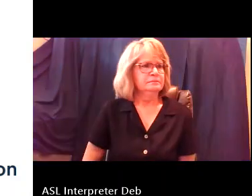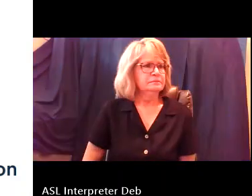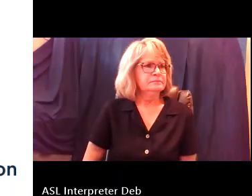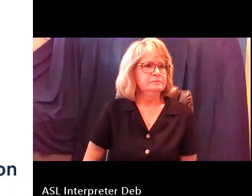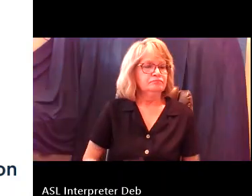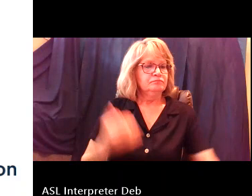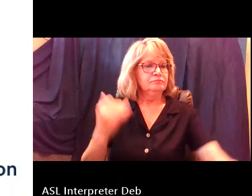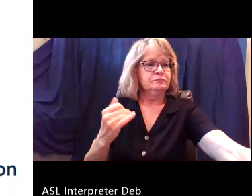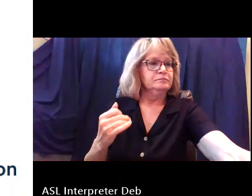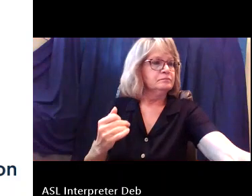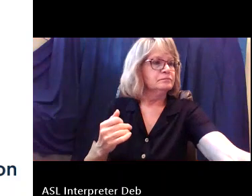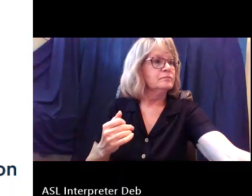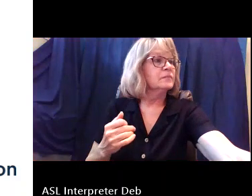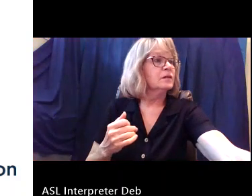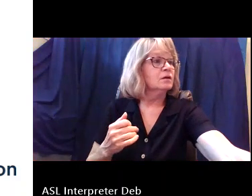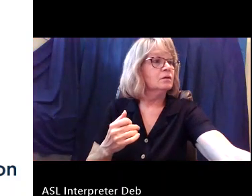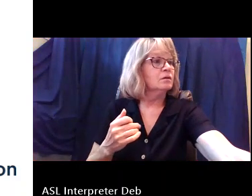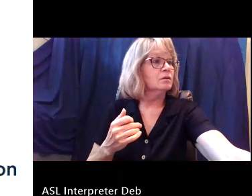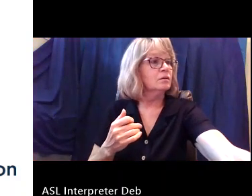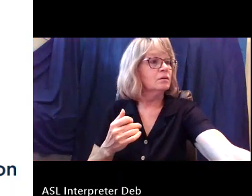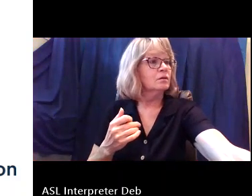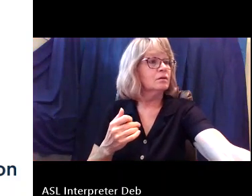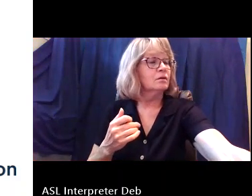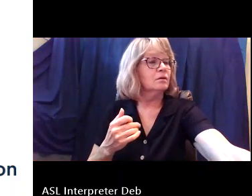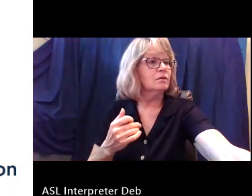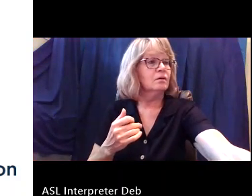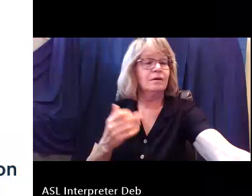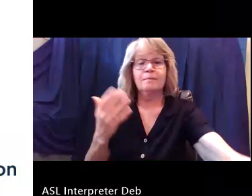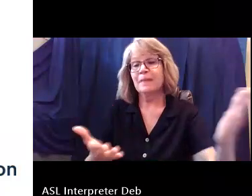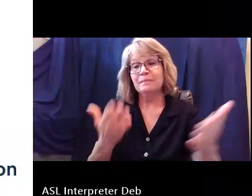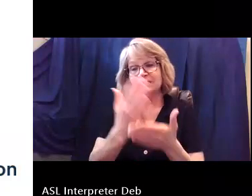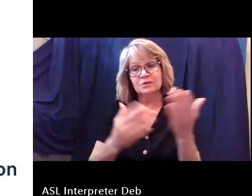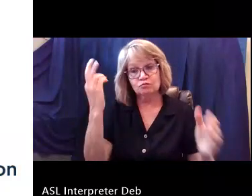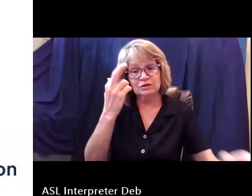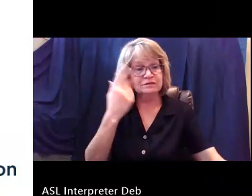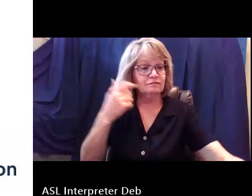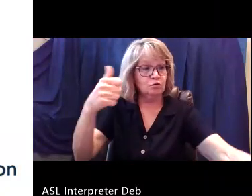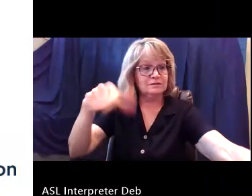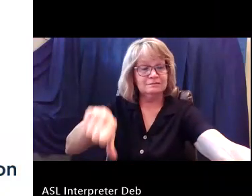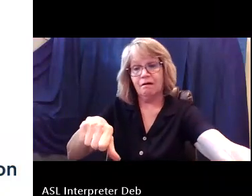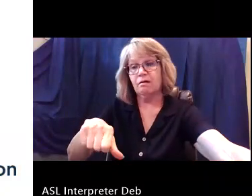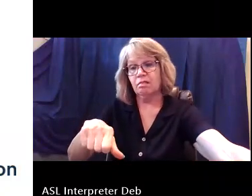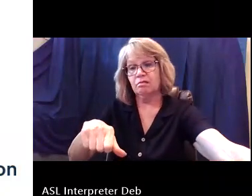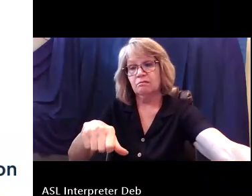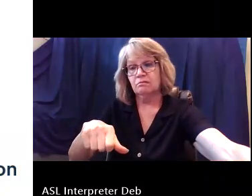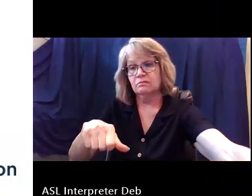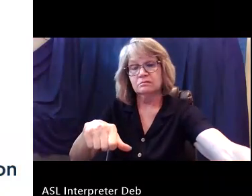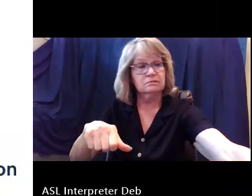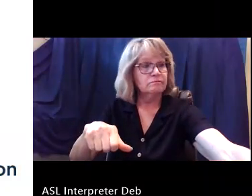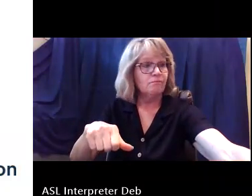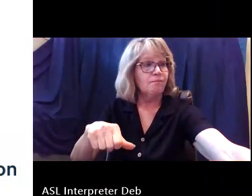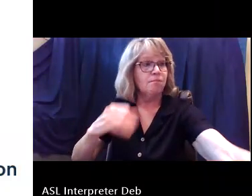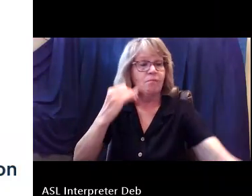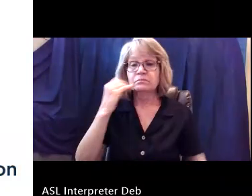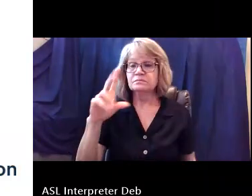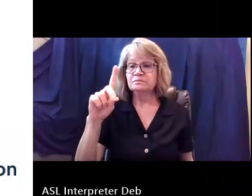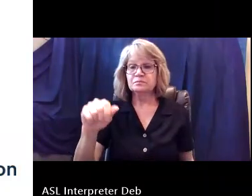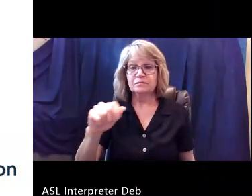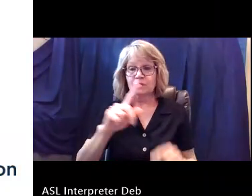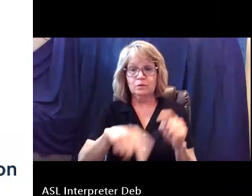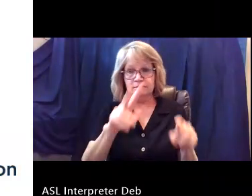Now, there could be some potential reasons for denial in some situations. So if the disability is not